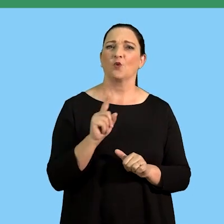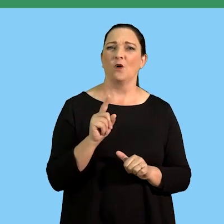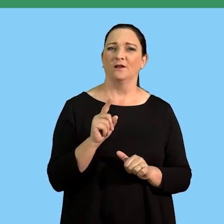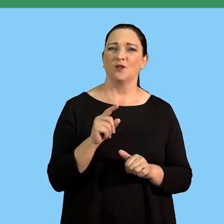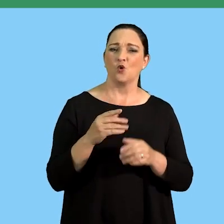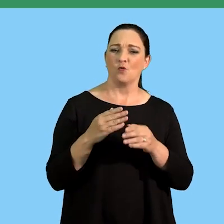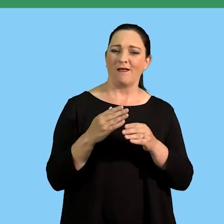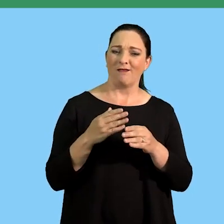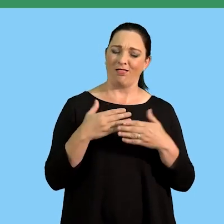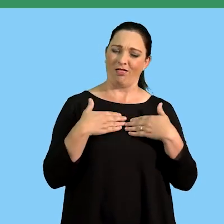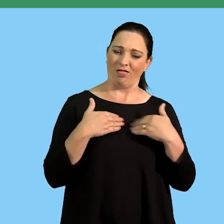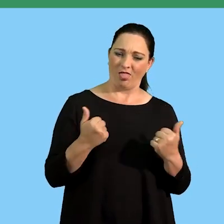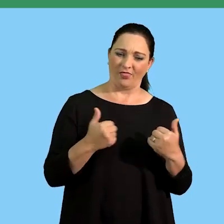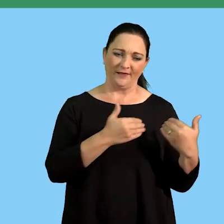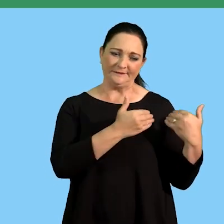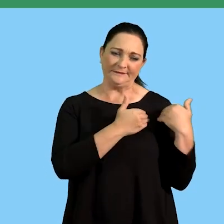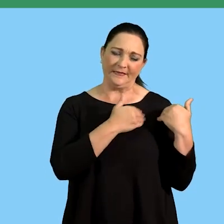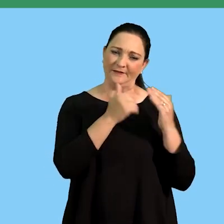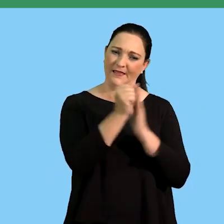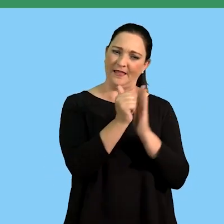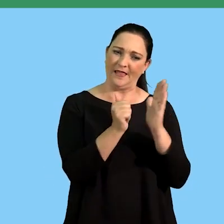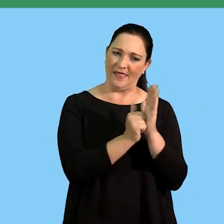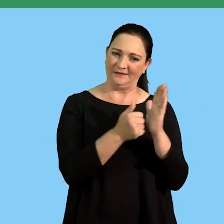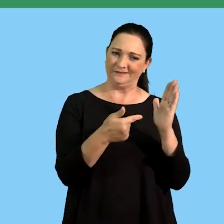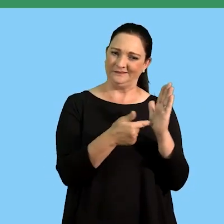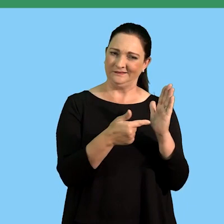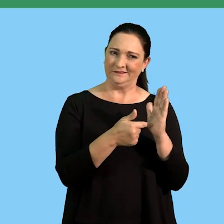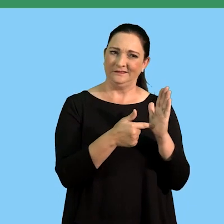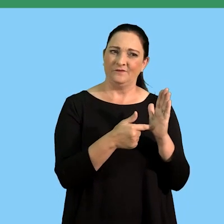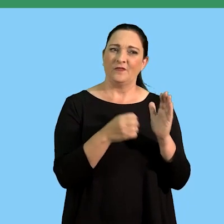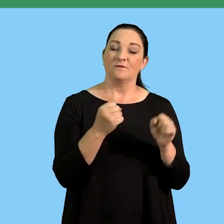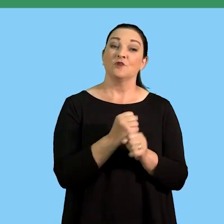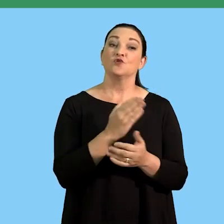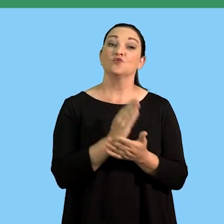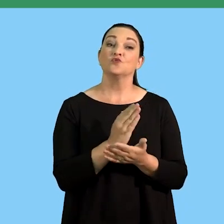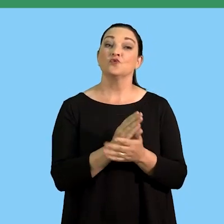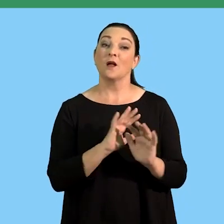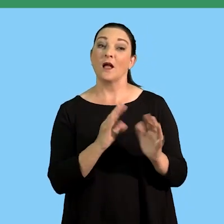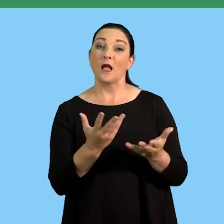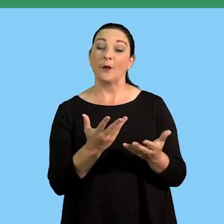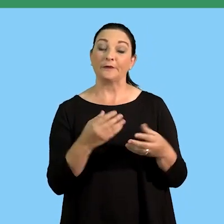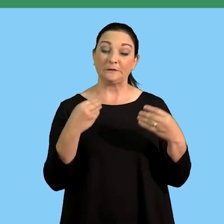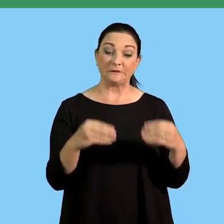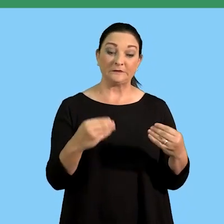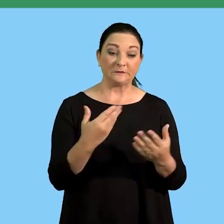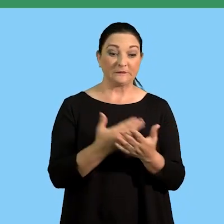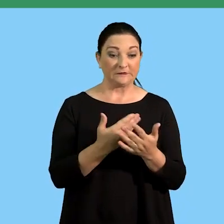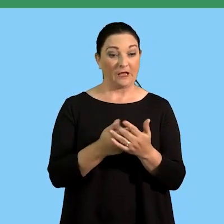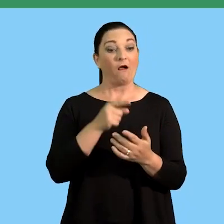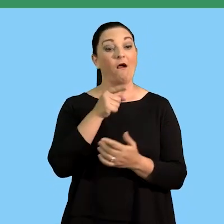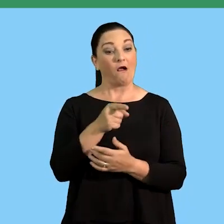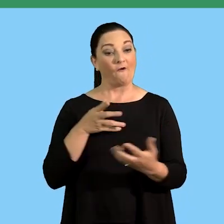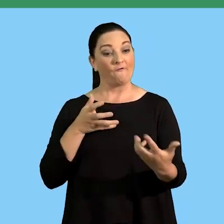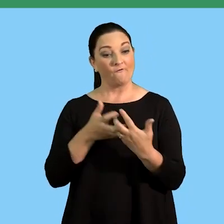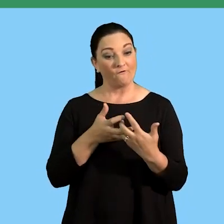the Occupational Health and Safety Act, and then be able to suggest ways in which businesses can